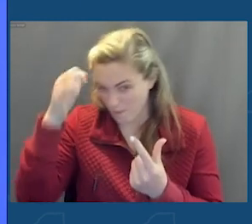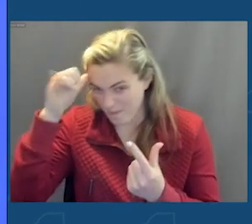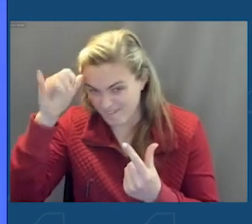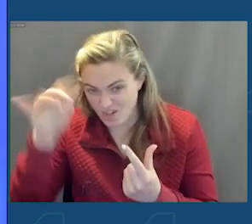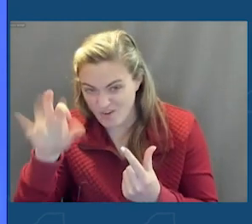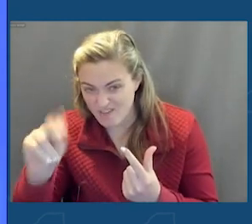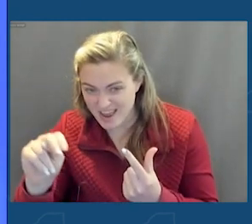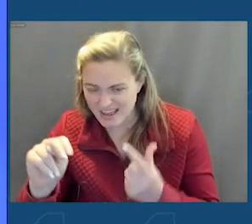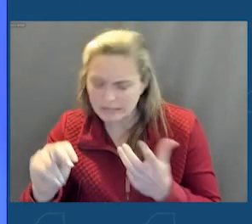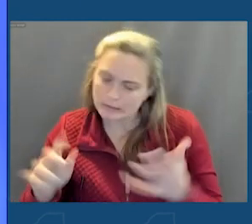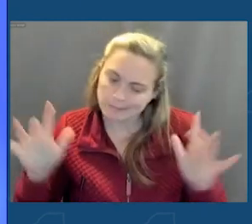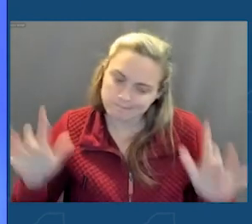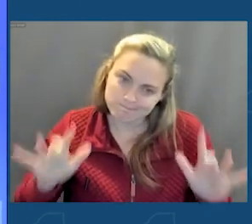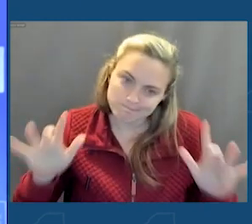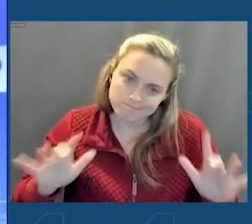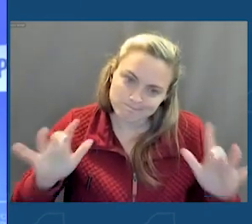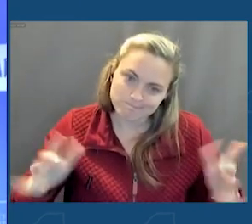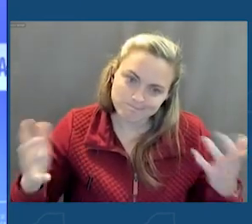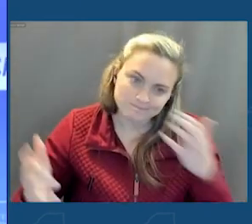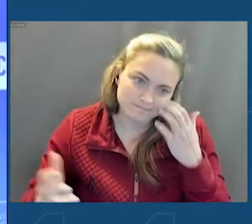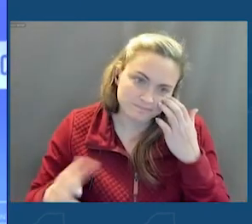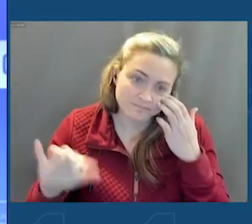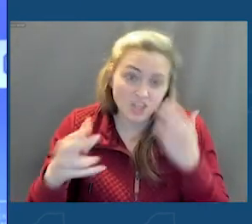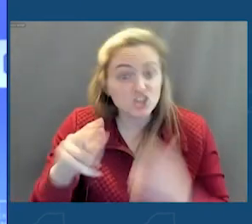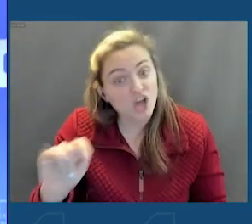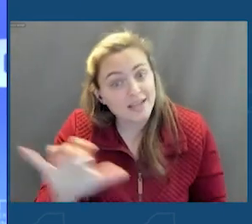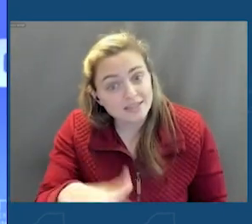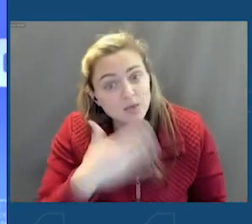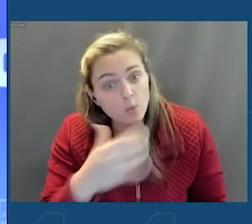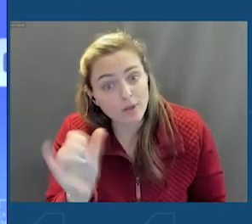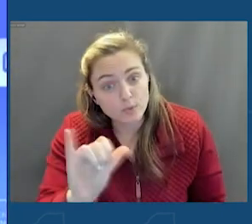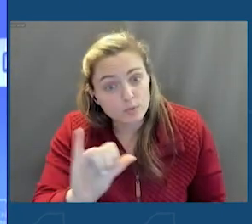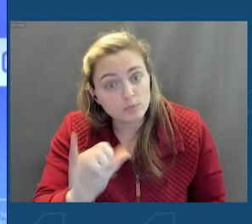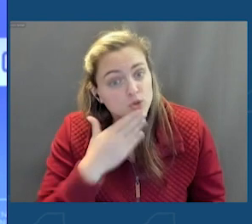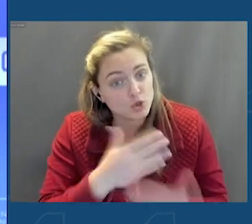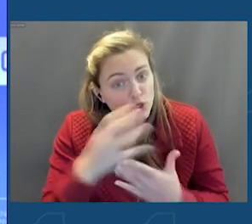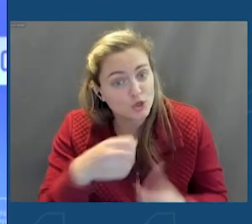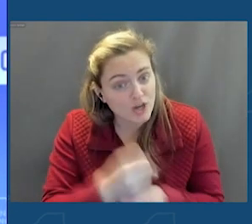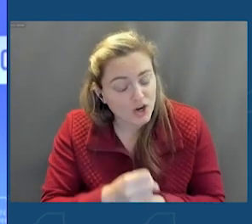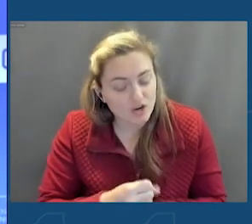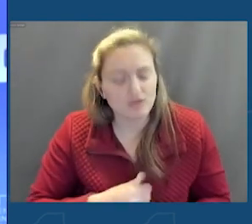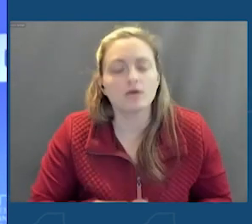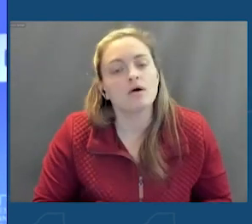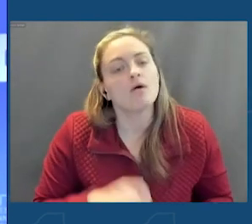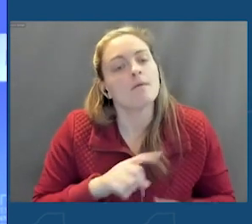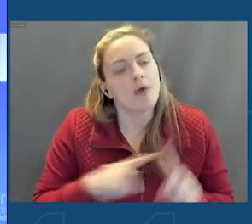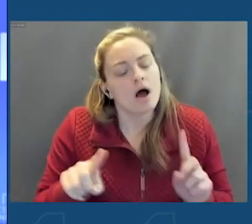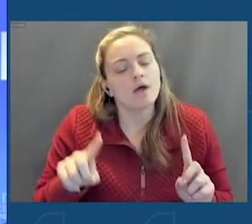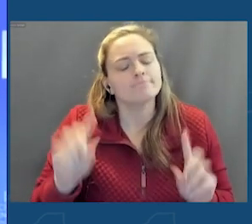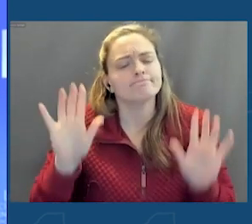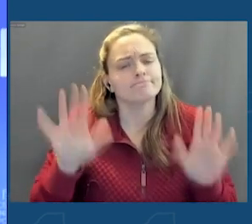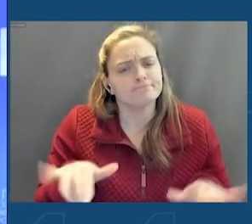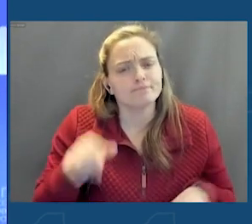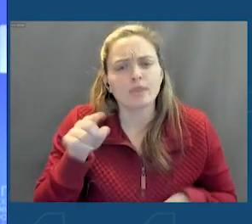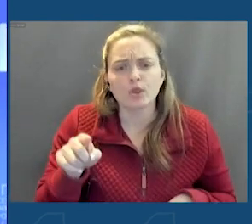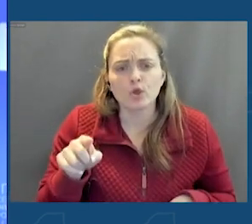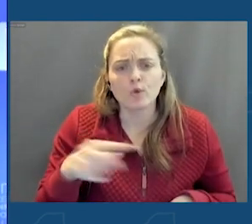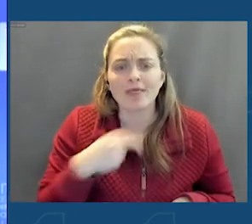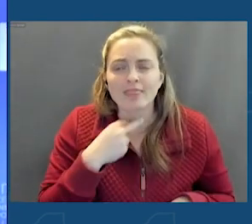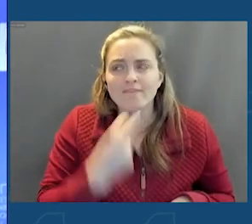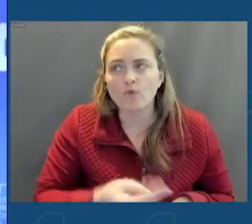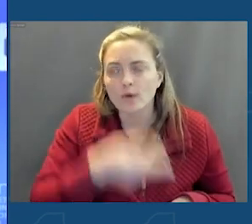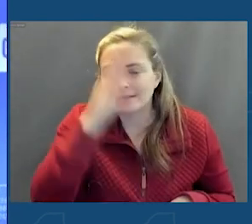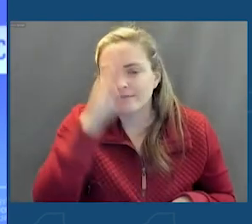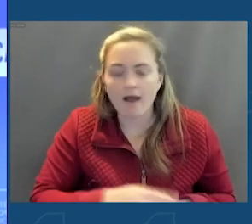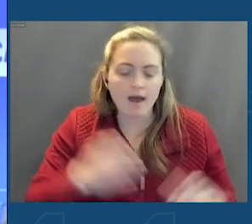of... Giants did well. It's a good year. That's right. That's right. Well, you know, Governor, you got the Voice of God introduction,